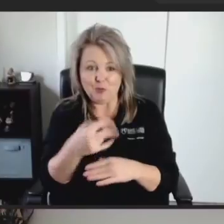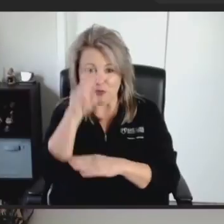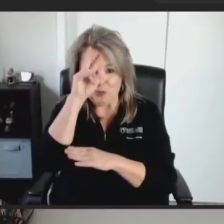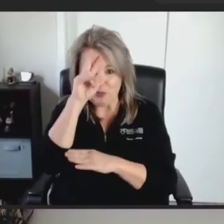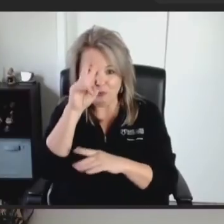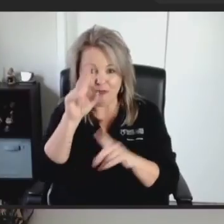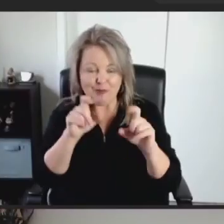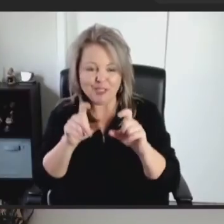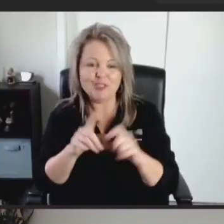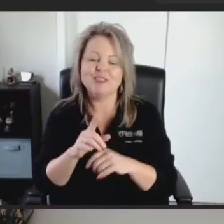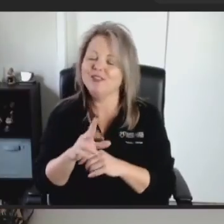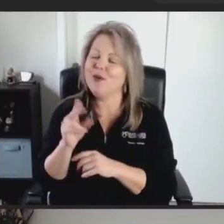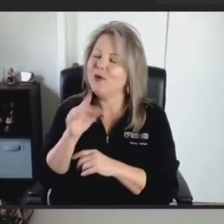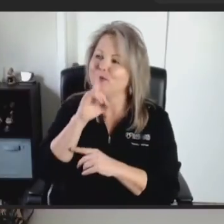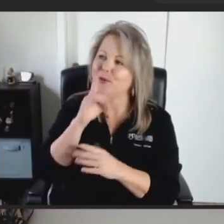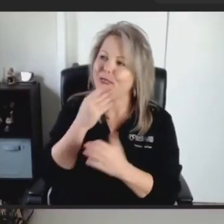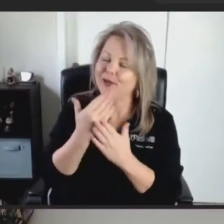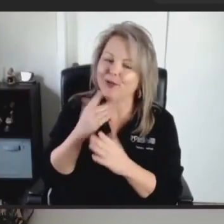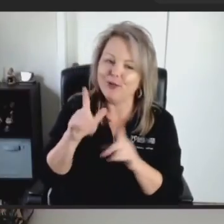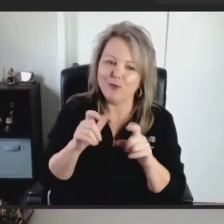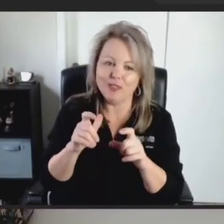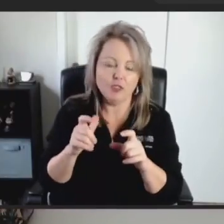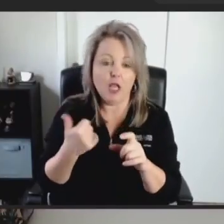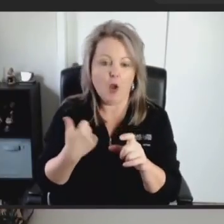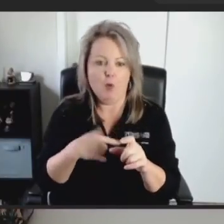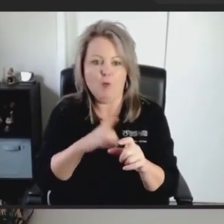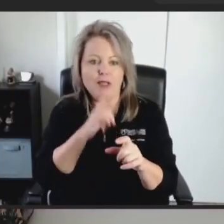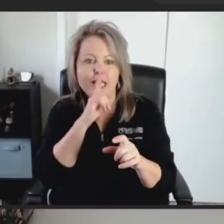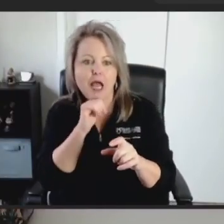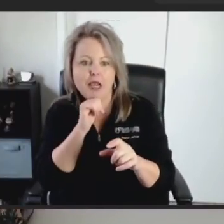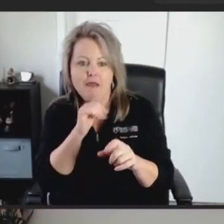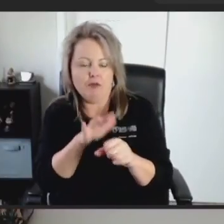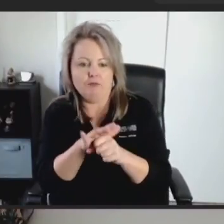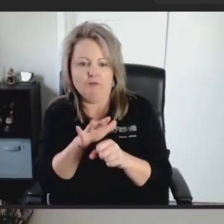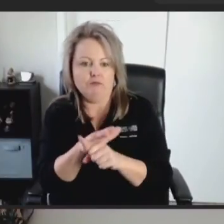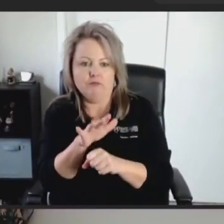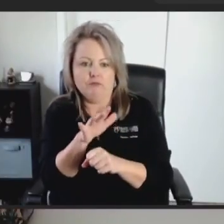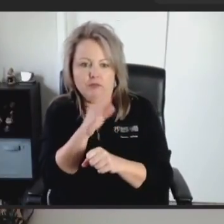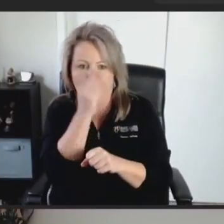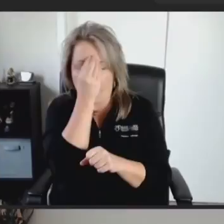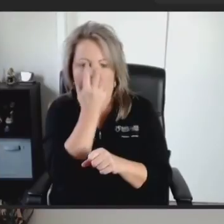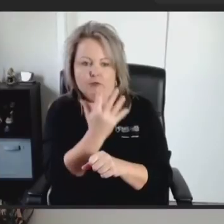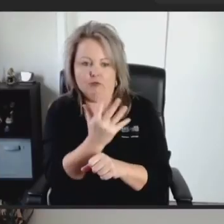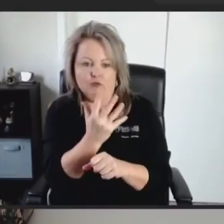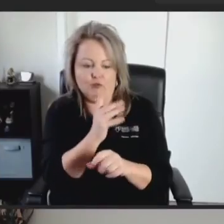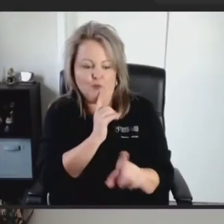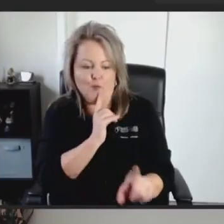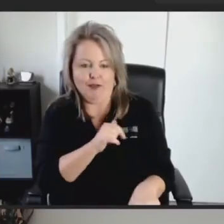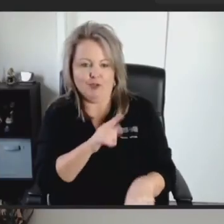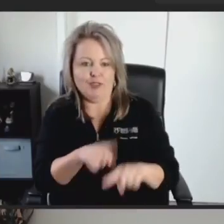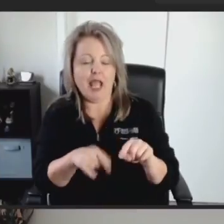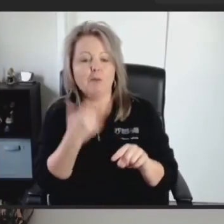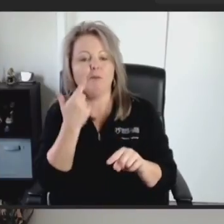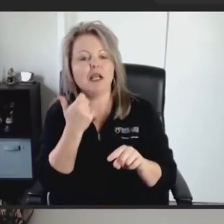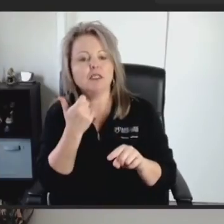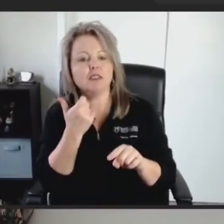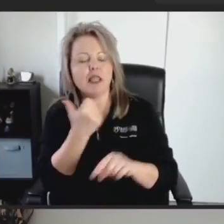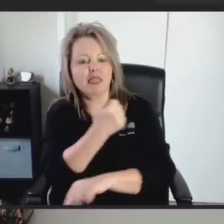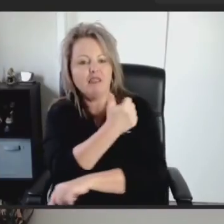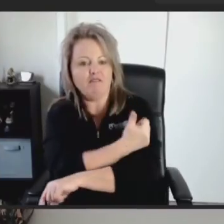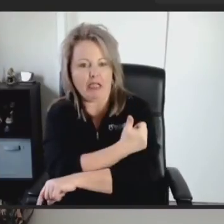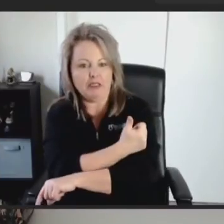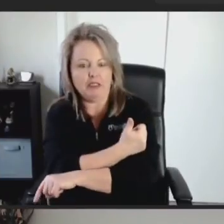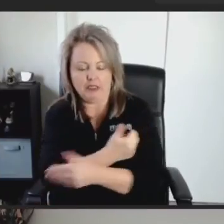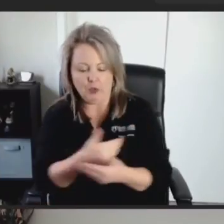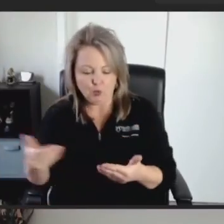No, that's actually a really good question. And it's one that we don't really have all of the answer to yet, simply because this vaccine is obviously